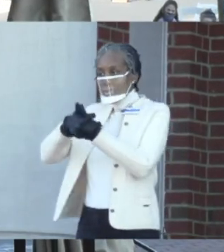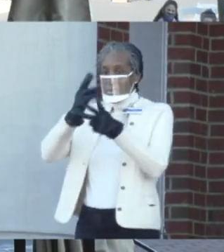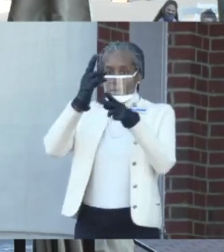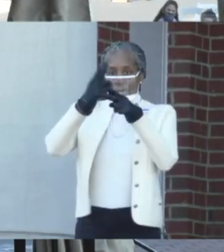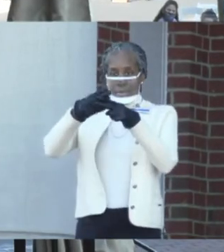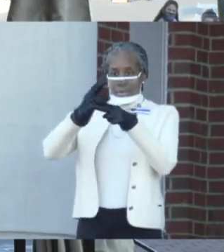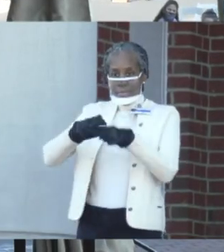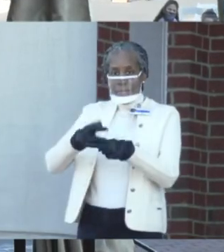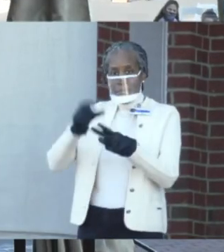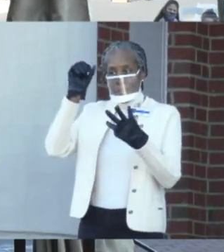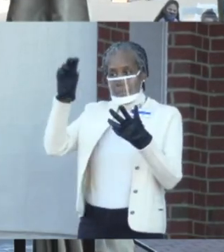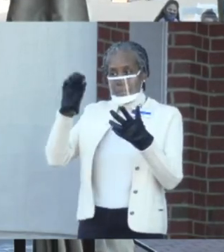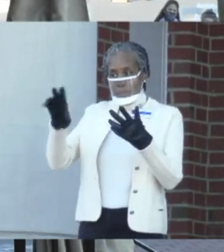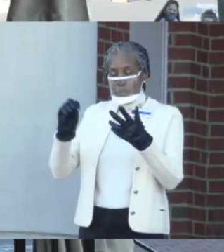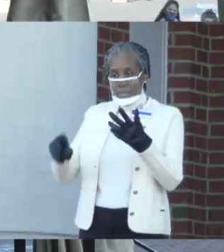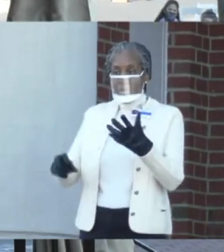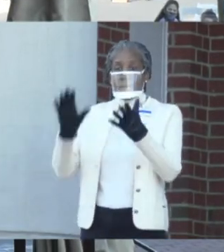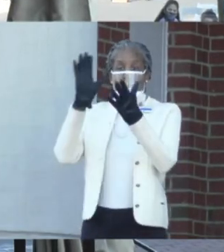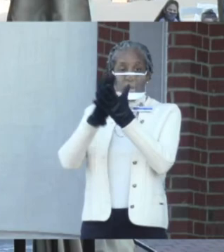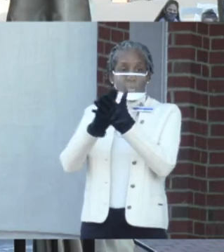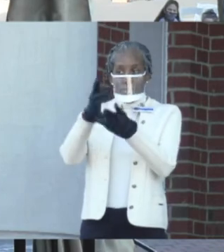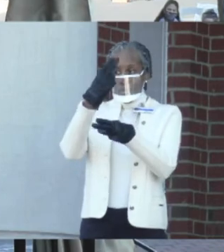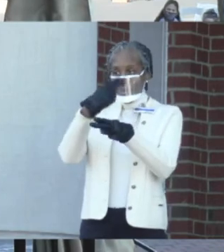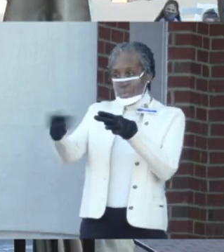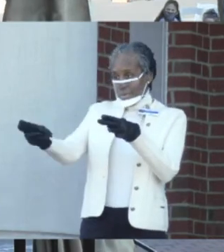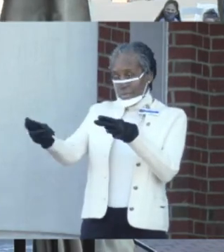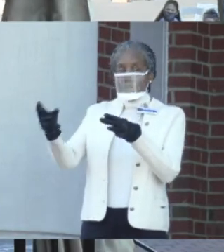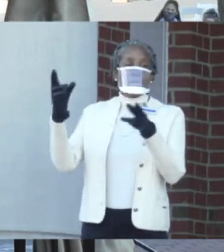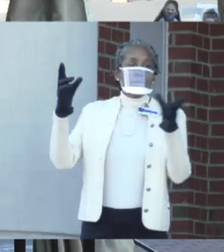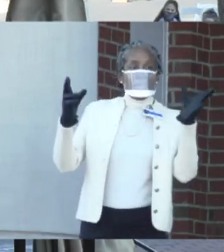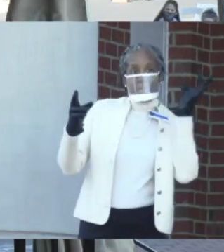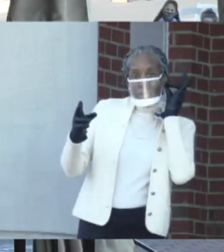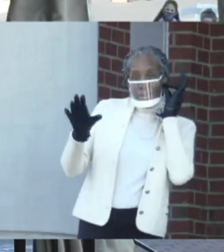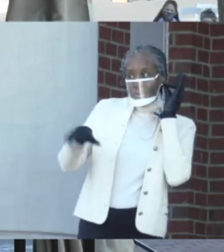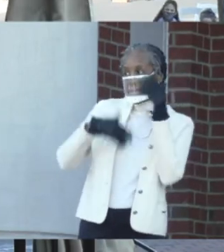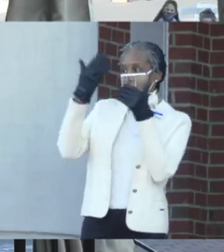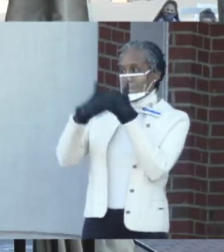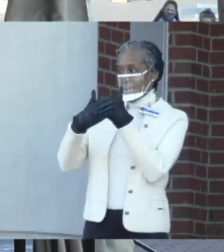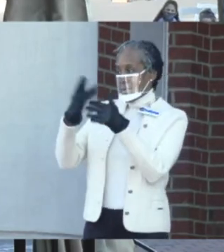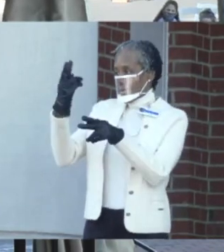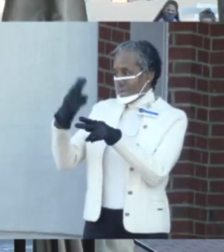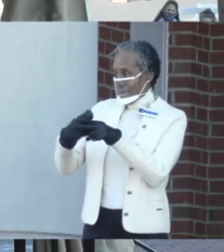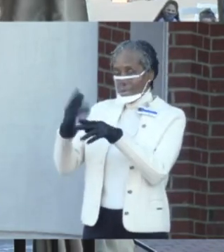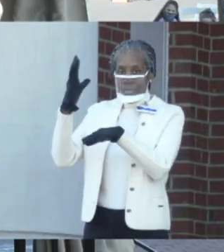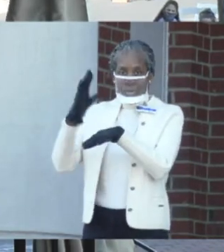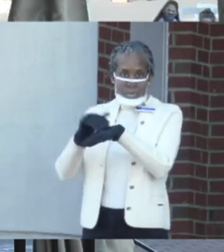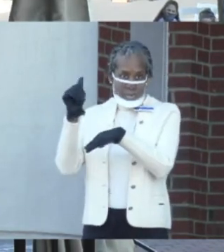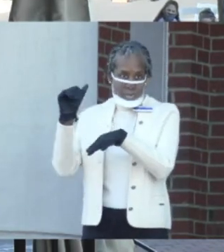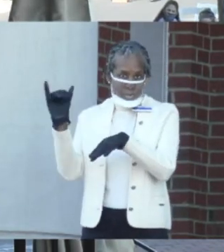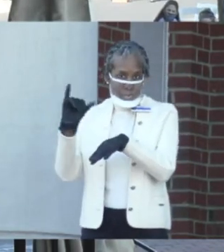name. Please make your applause brief so that we can hear each name as it is called.